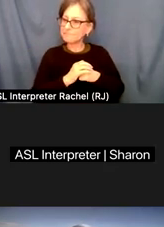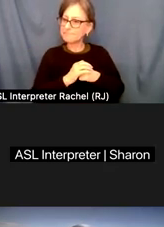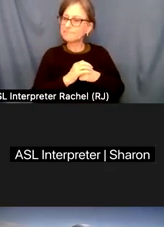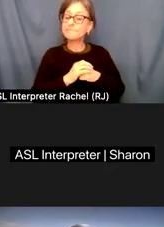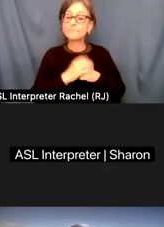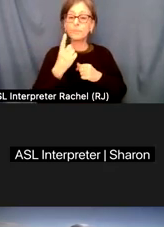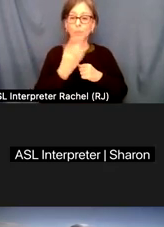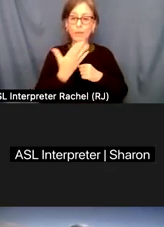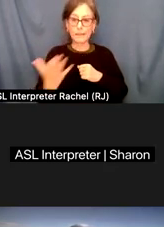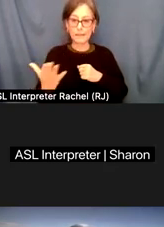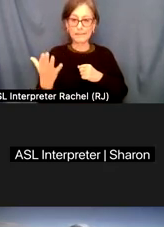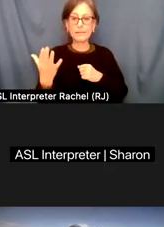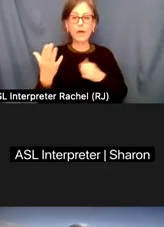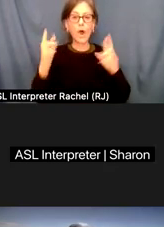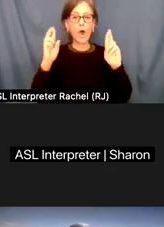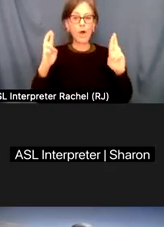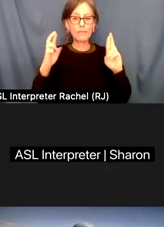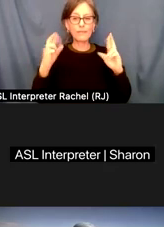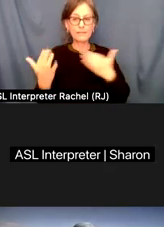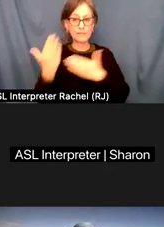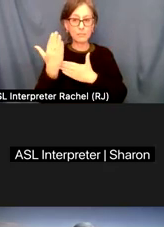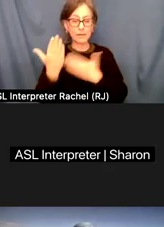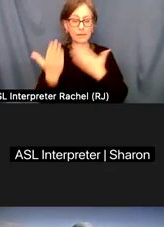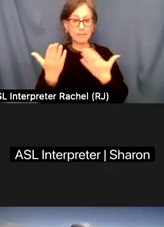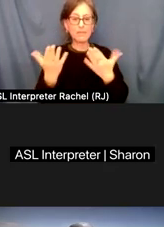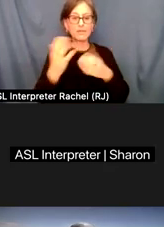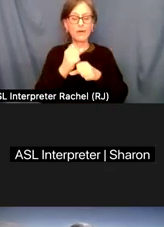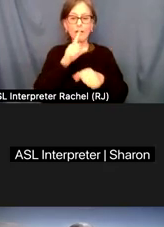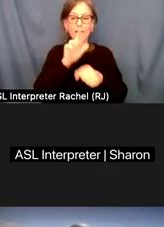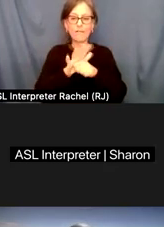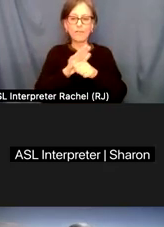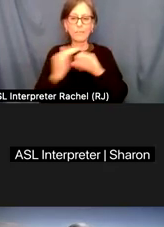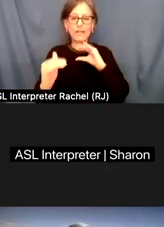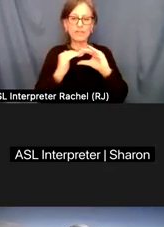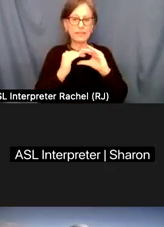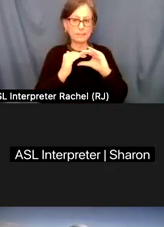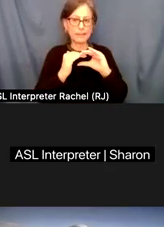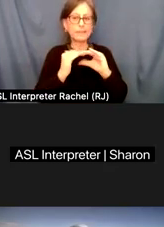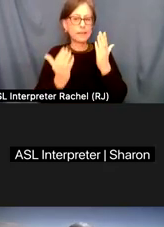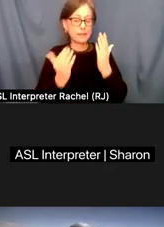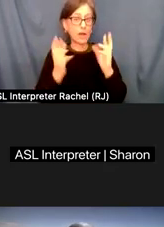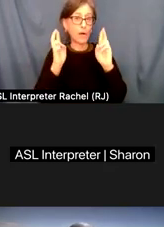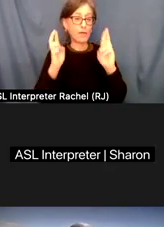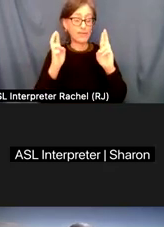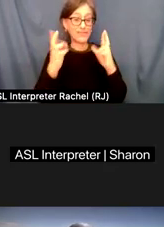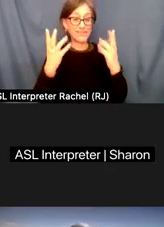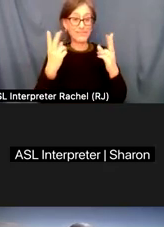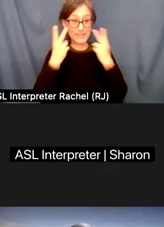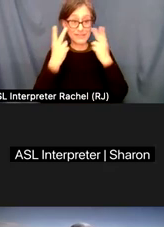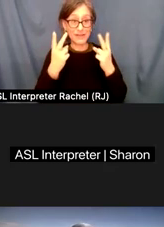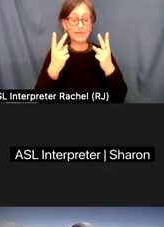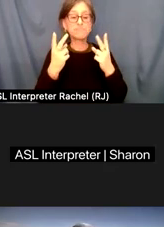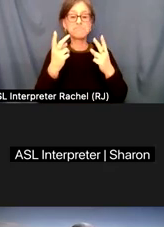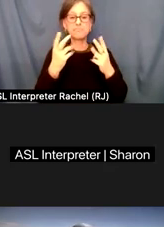One thing hopefully this morning you may have received a confirmation email in that hopefully you might have seen it in time to see